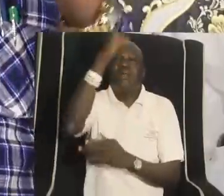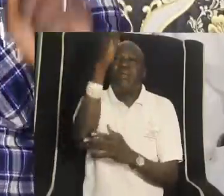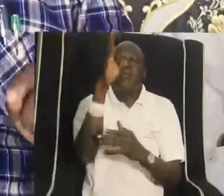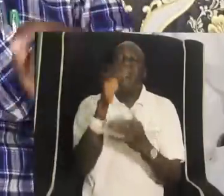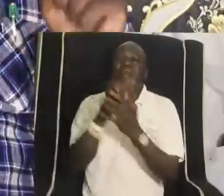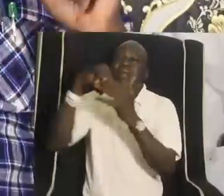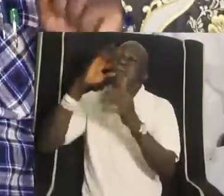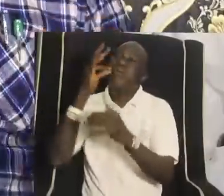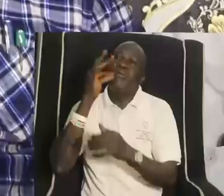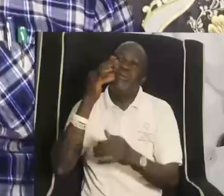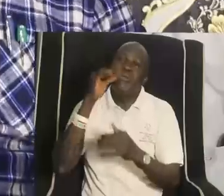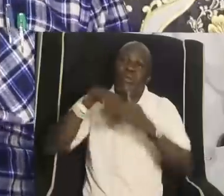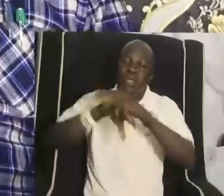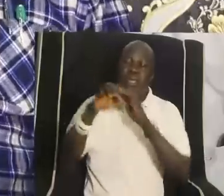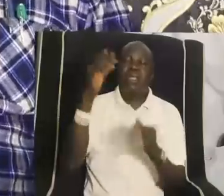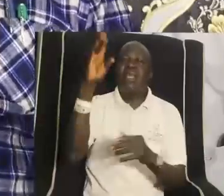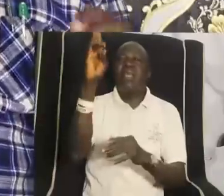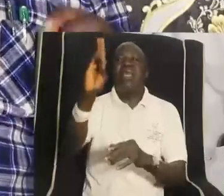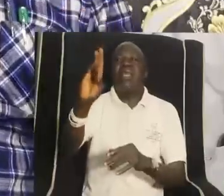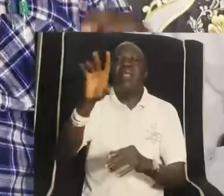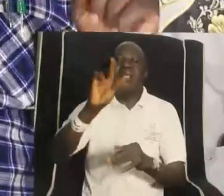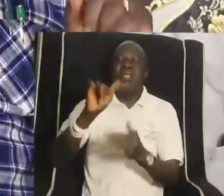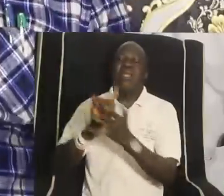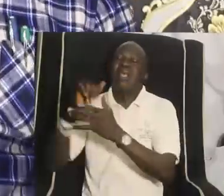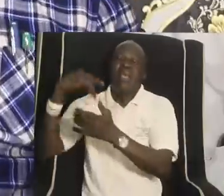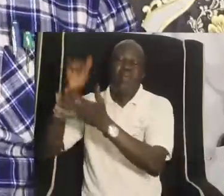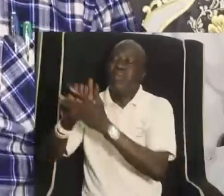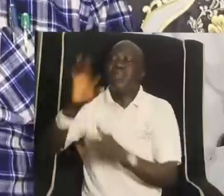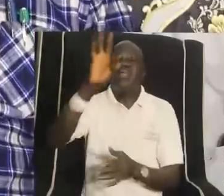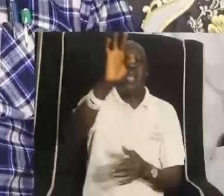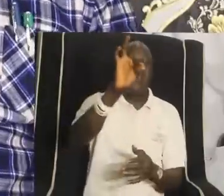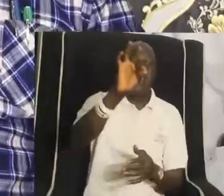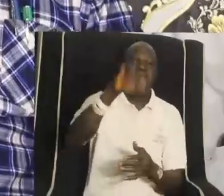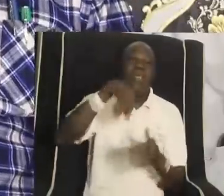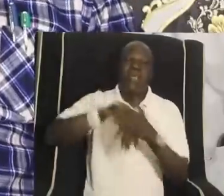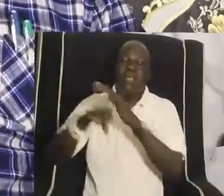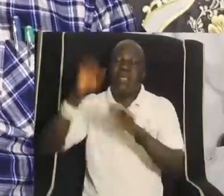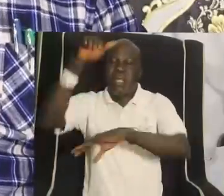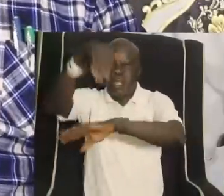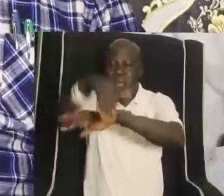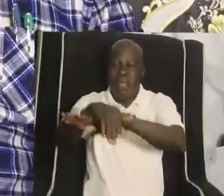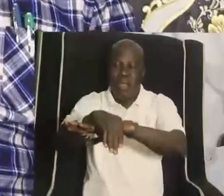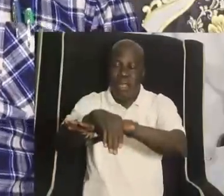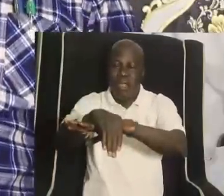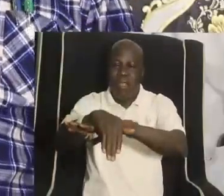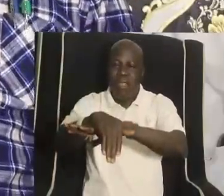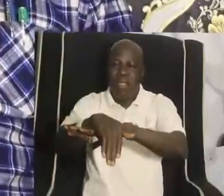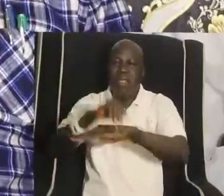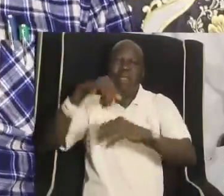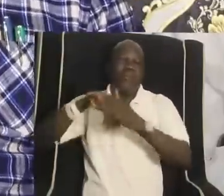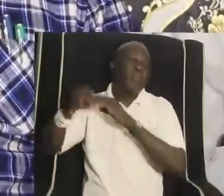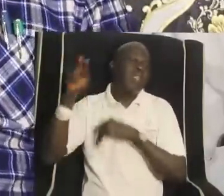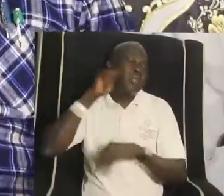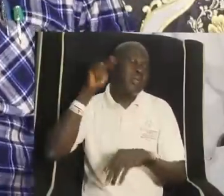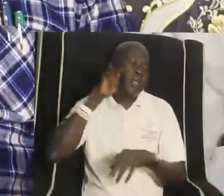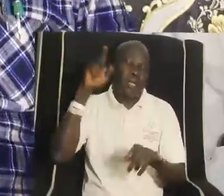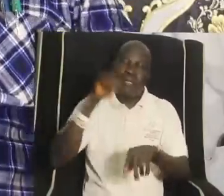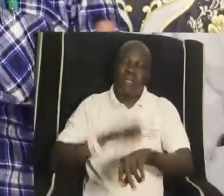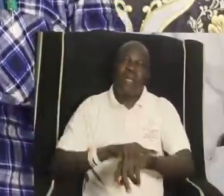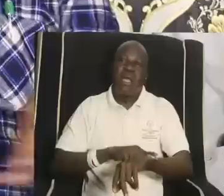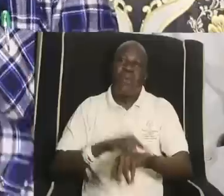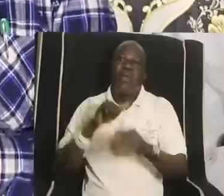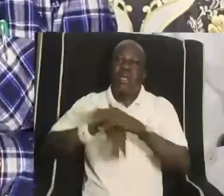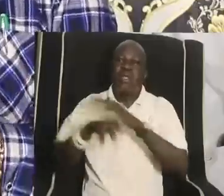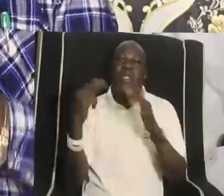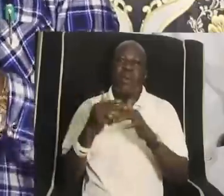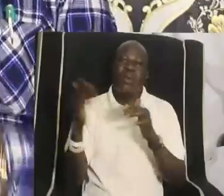fruit in our hand. Me I go make your abo. By 8:30. Si abo mesan. Tonight. Ni asale. Nigeria time. Nigerian time. Lo